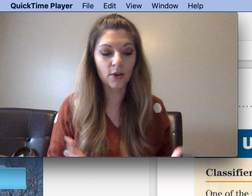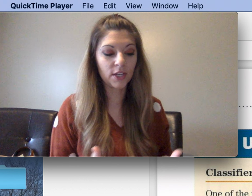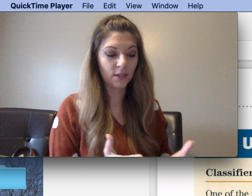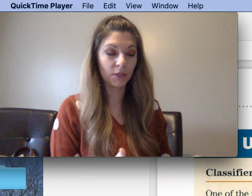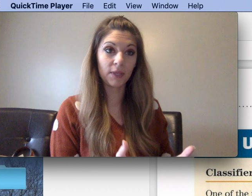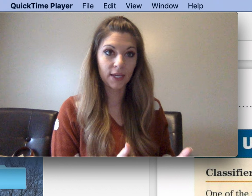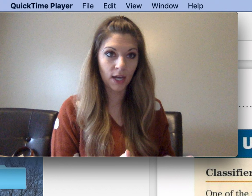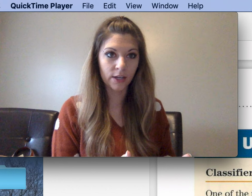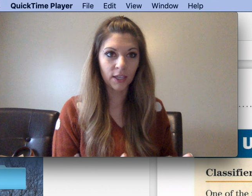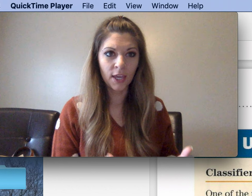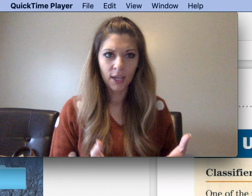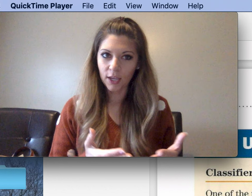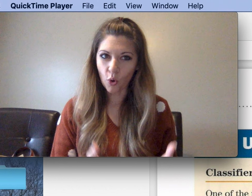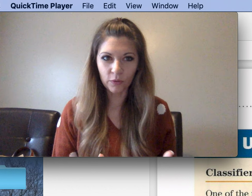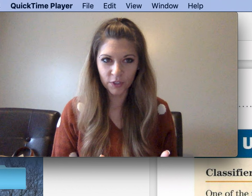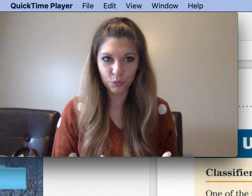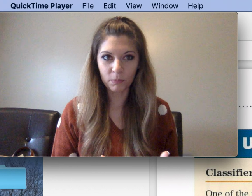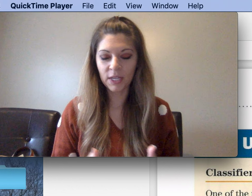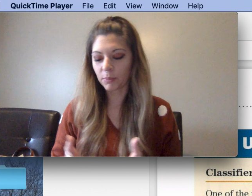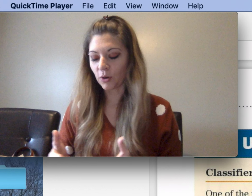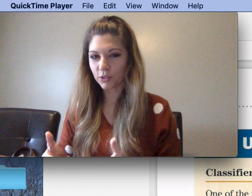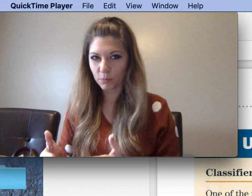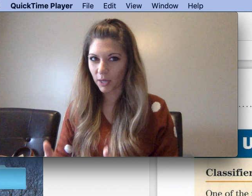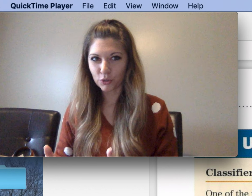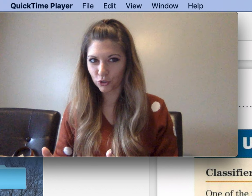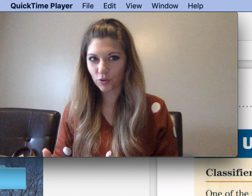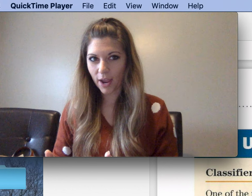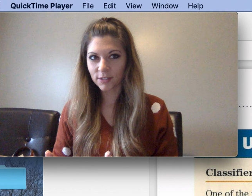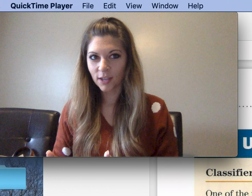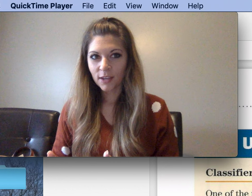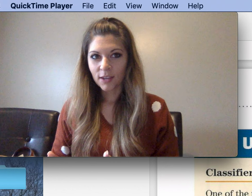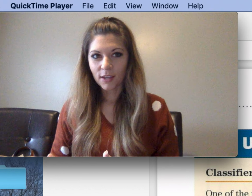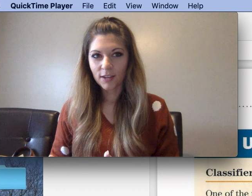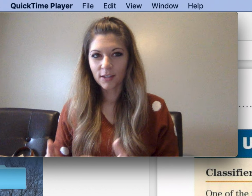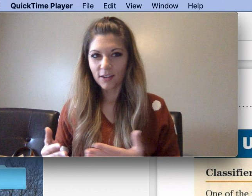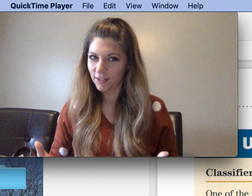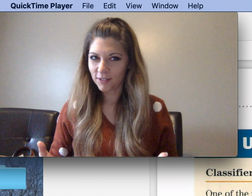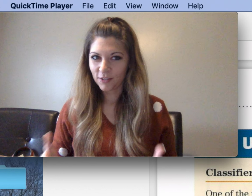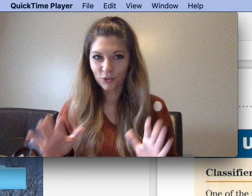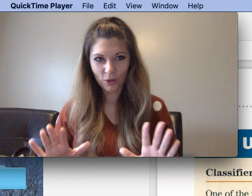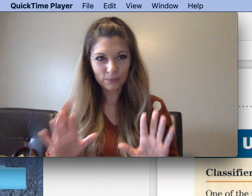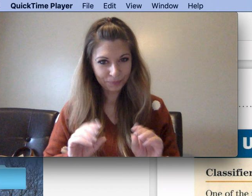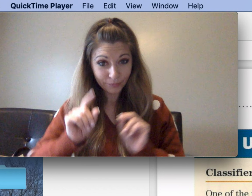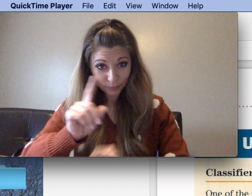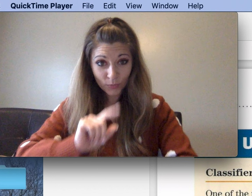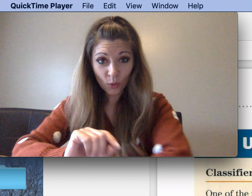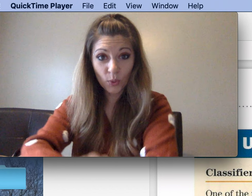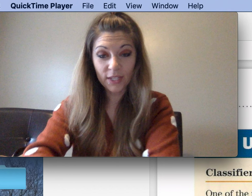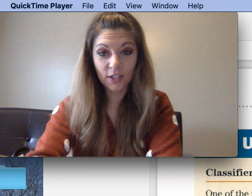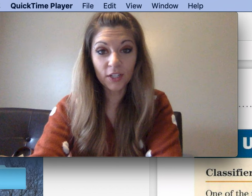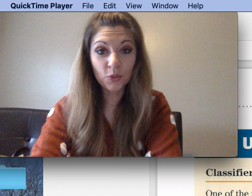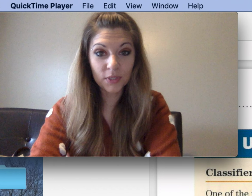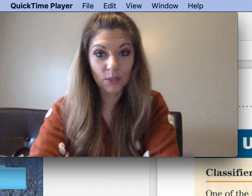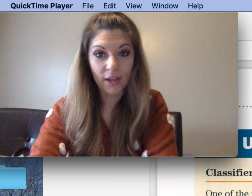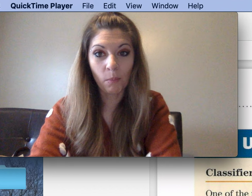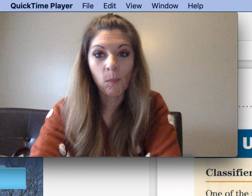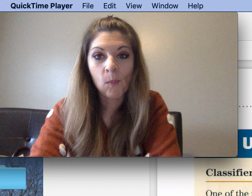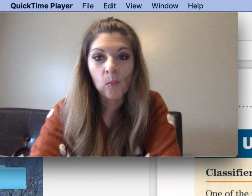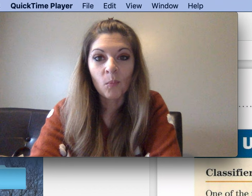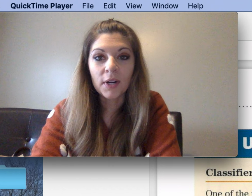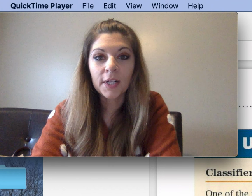because how can something be iconic and hold visual meaning but also be abstract? So we'll get there, and you will see